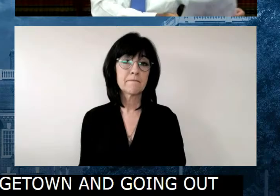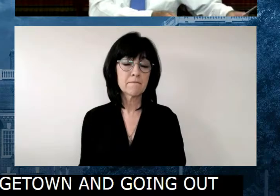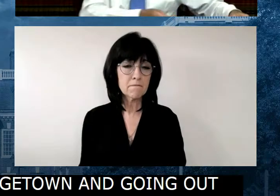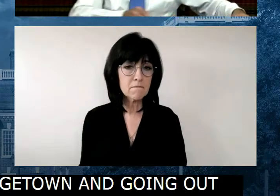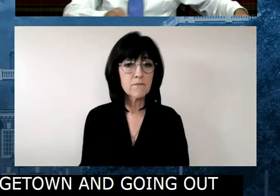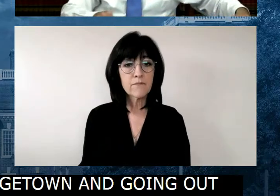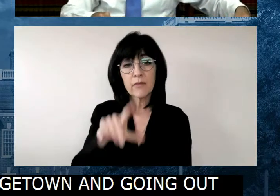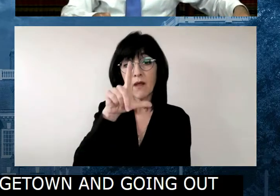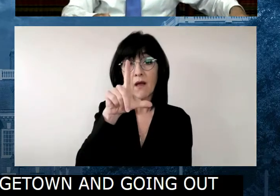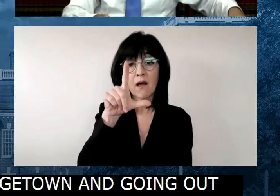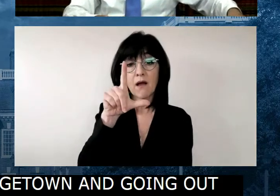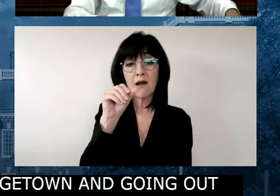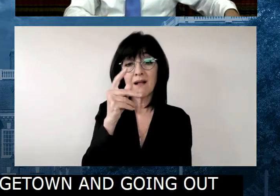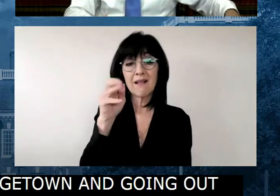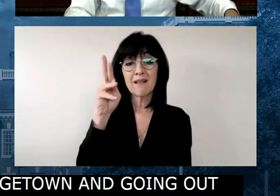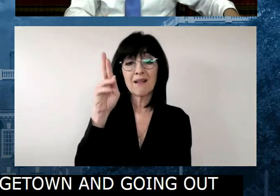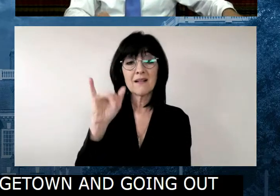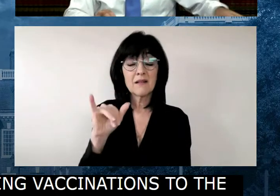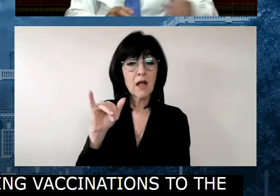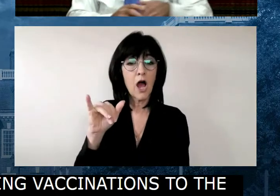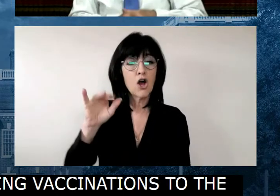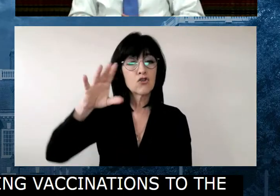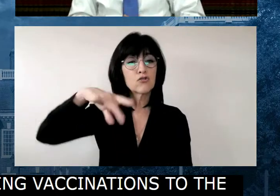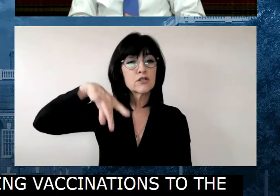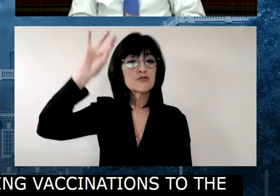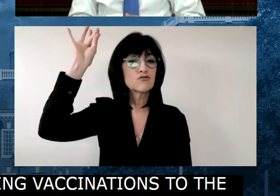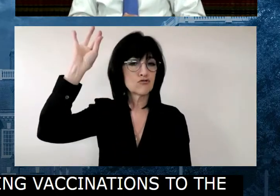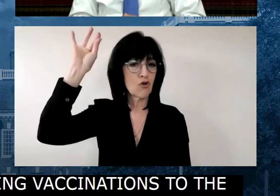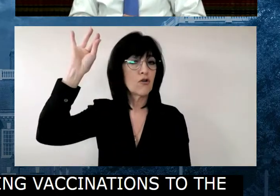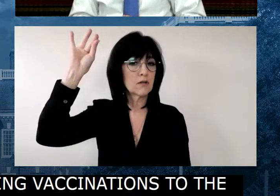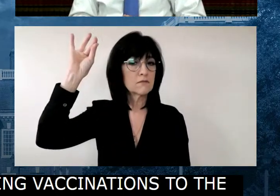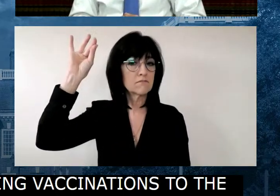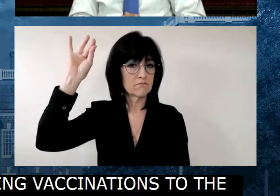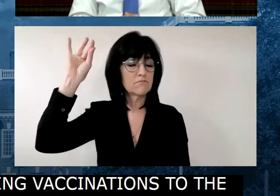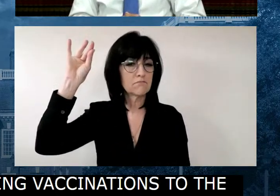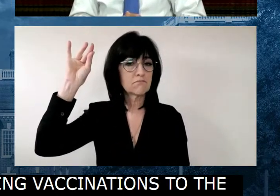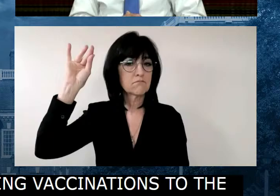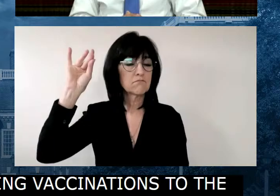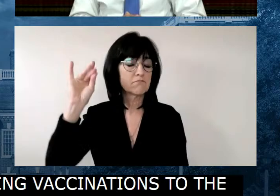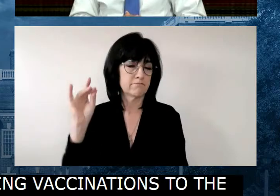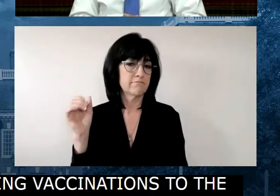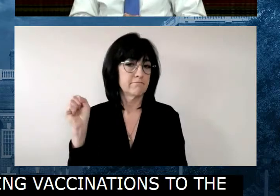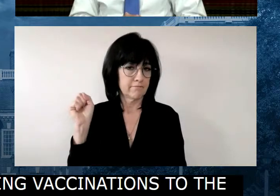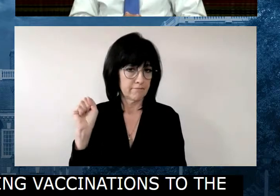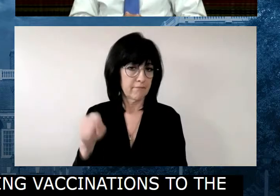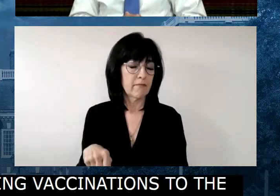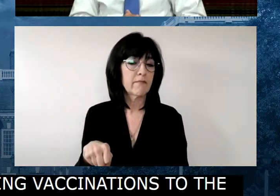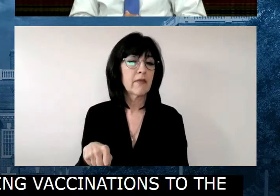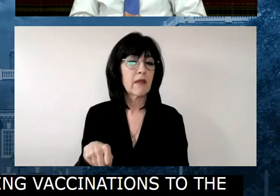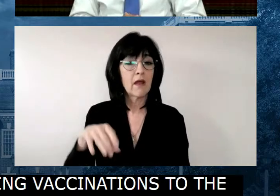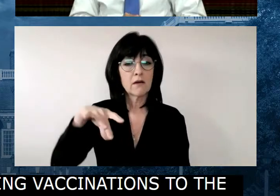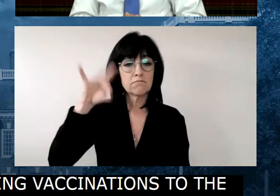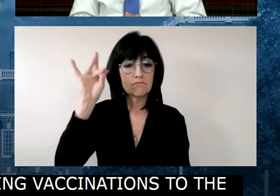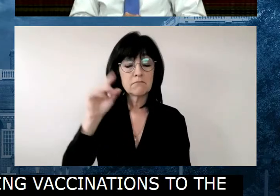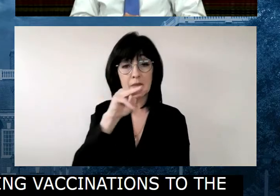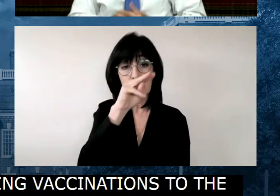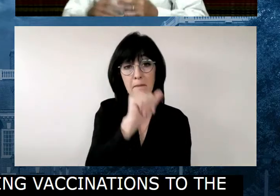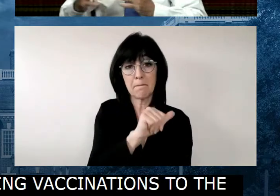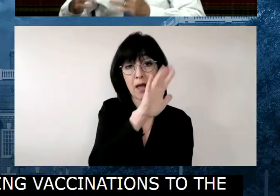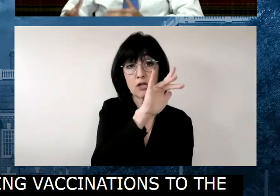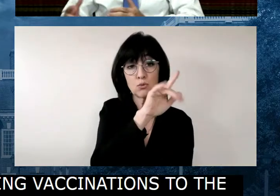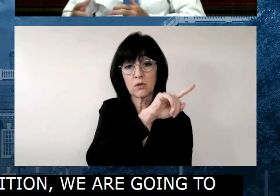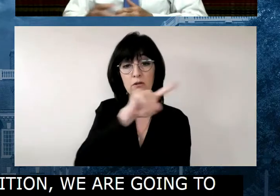drawings for those ages 12 plus who get vaccinated from May the 25th to June the